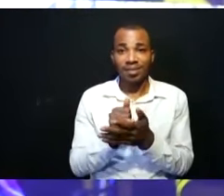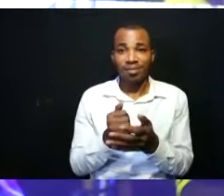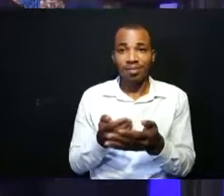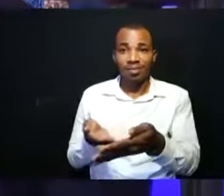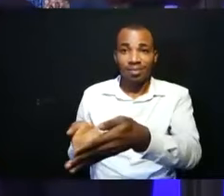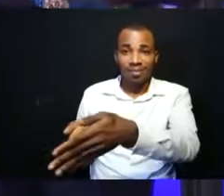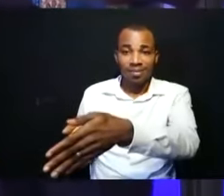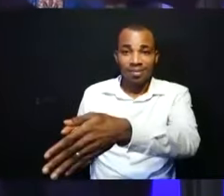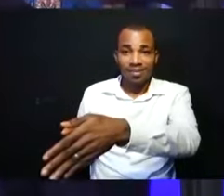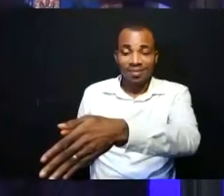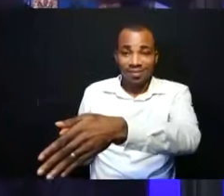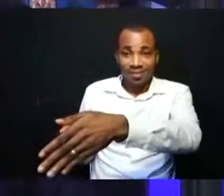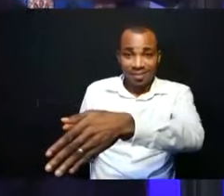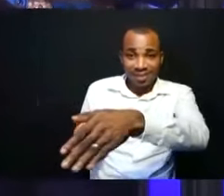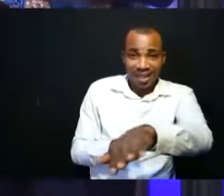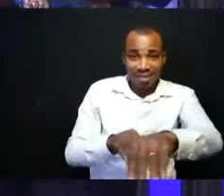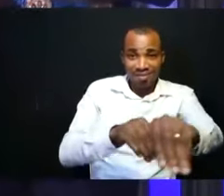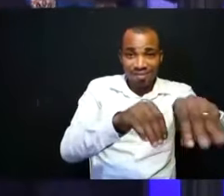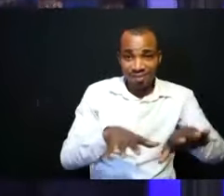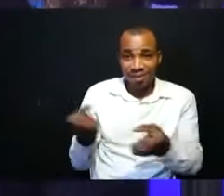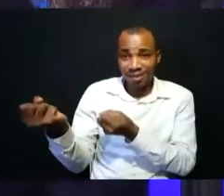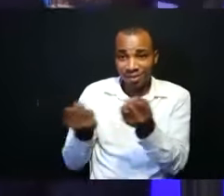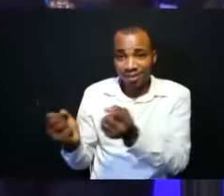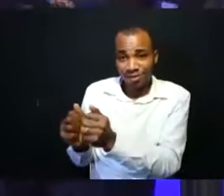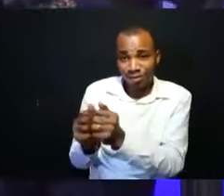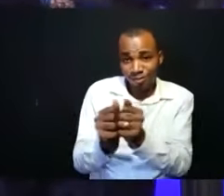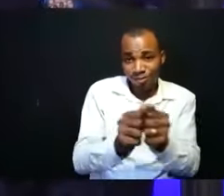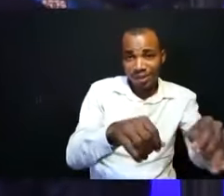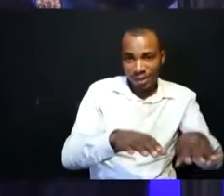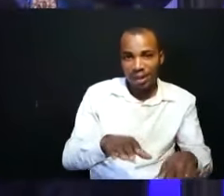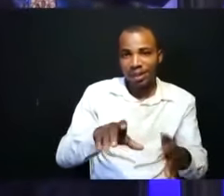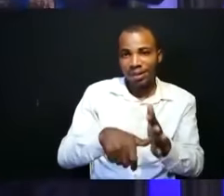They'll go and watch the body at the cemetery.